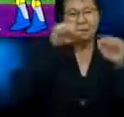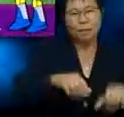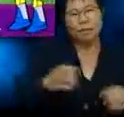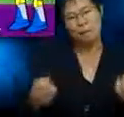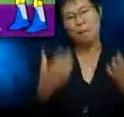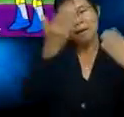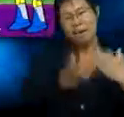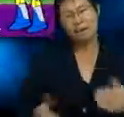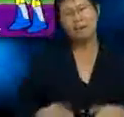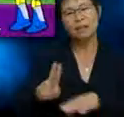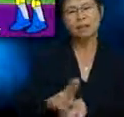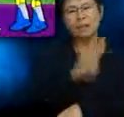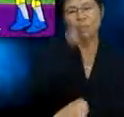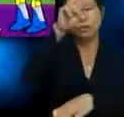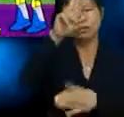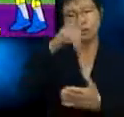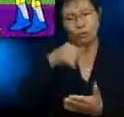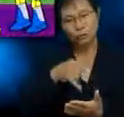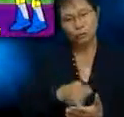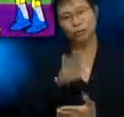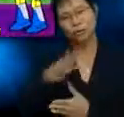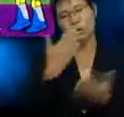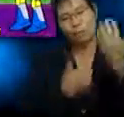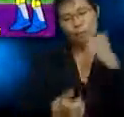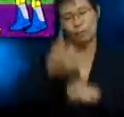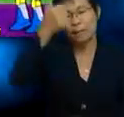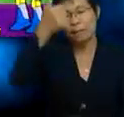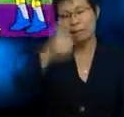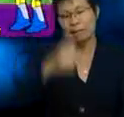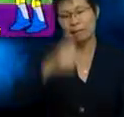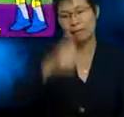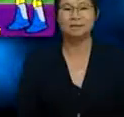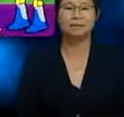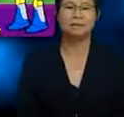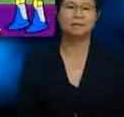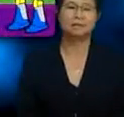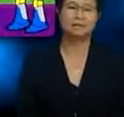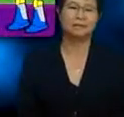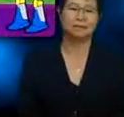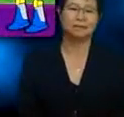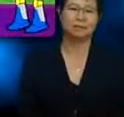do many things, use it to your best.